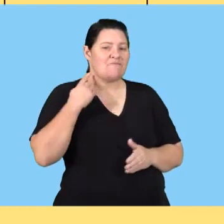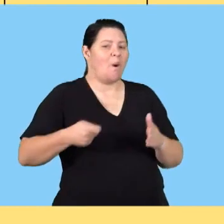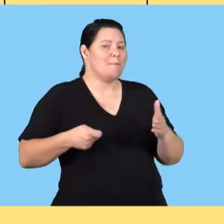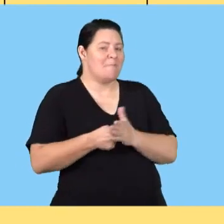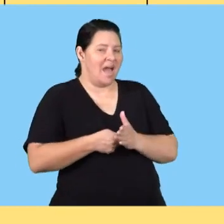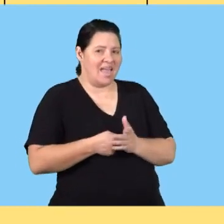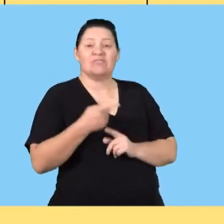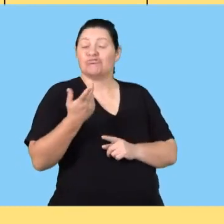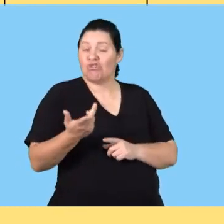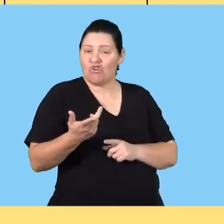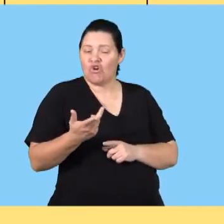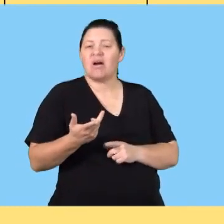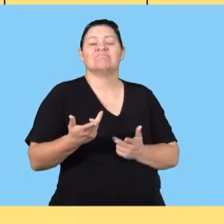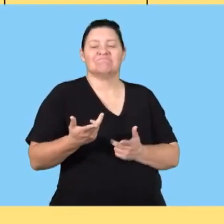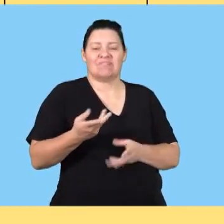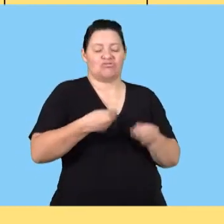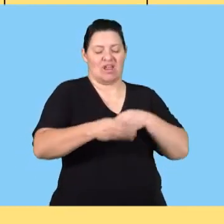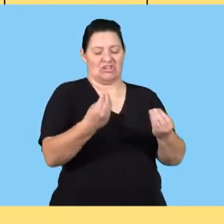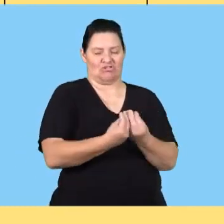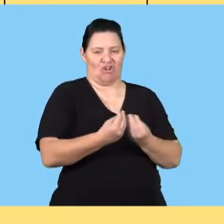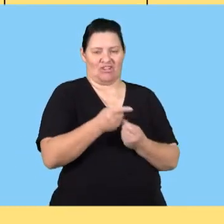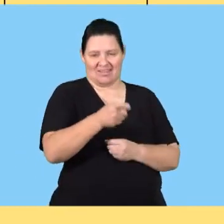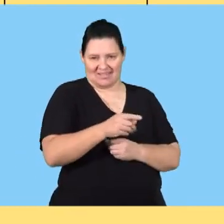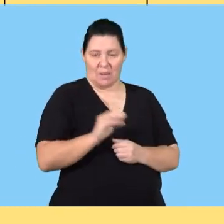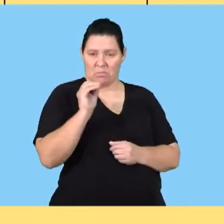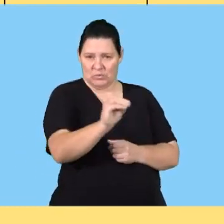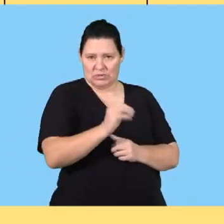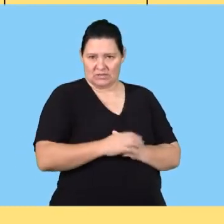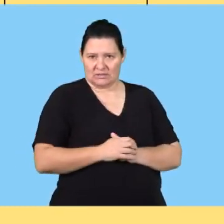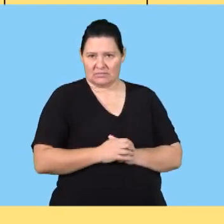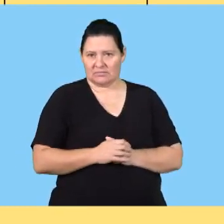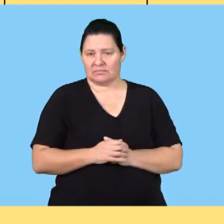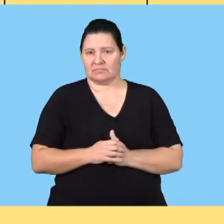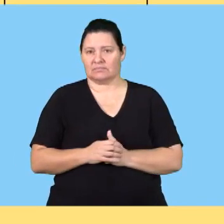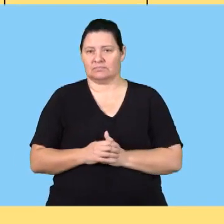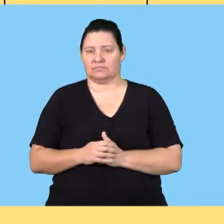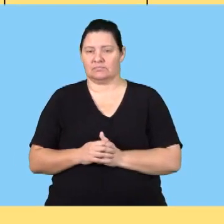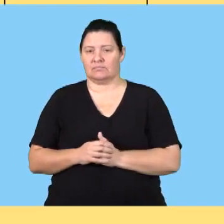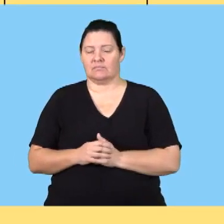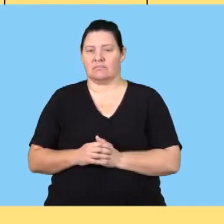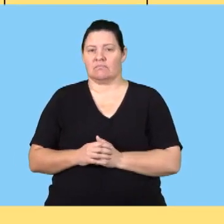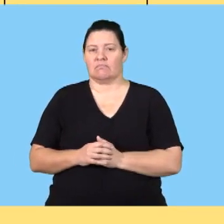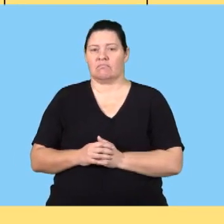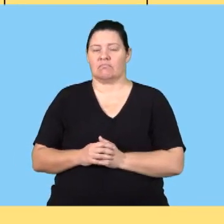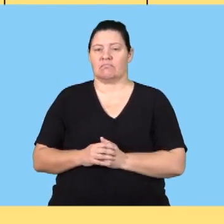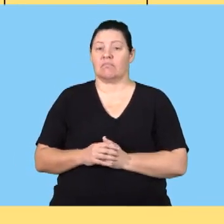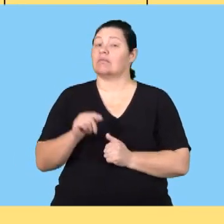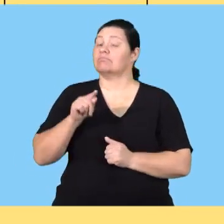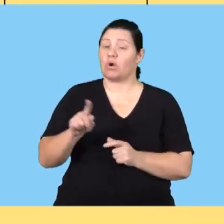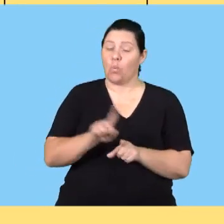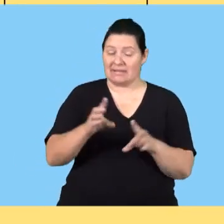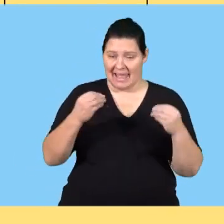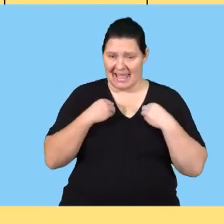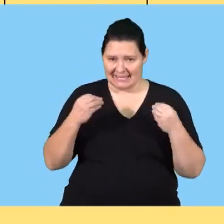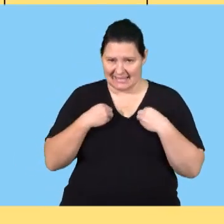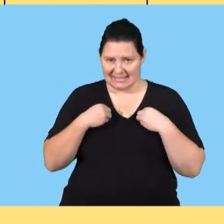purchase transaction, so we had purchased trading stock. So I'm saying trading stock. Trading stock is